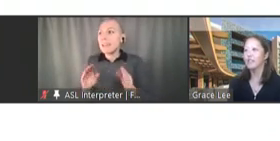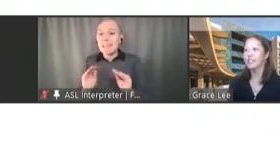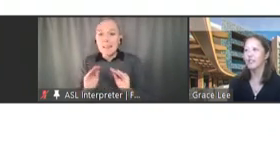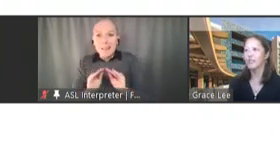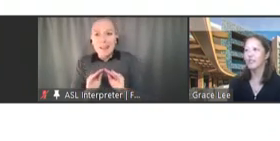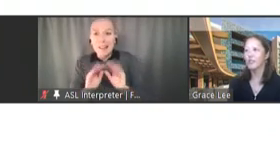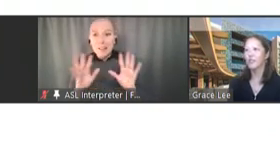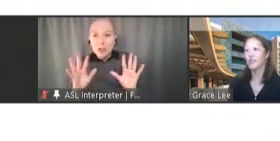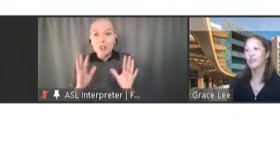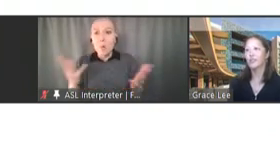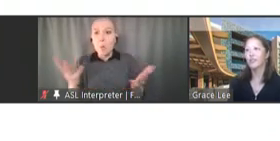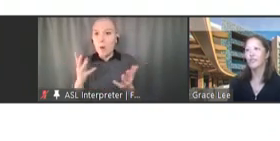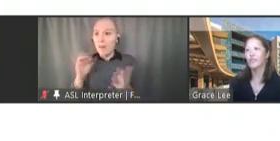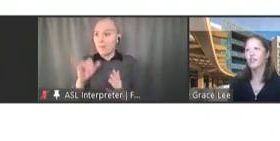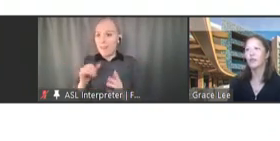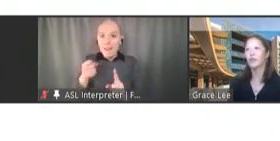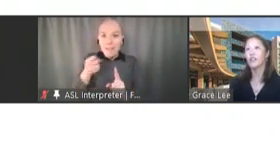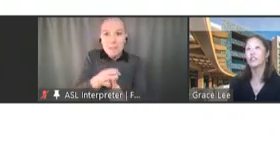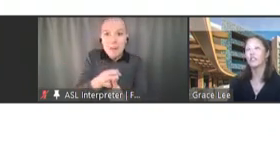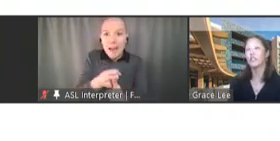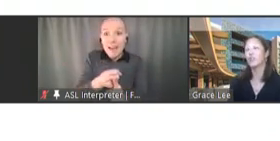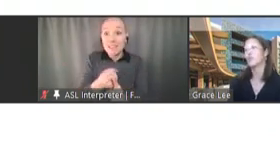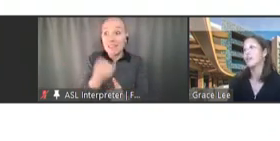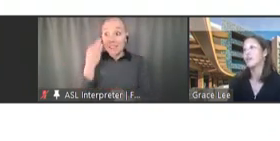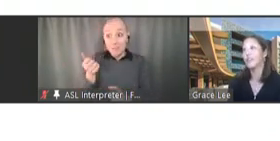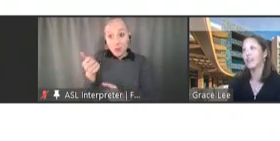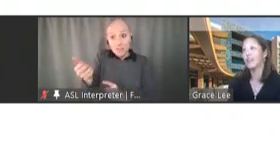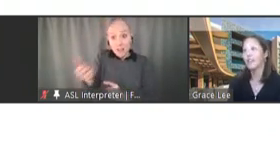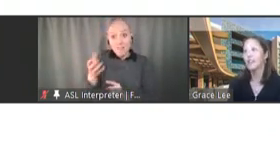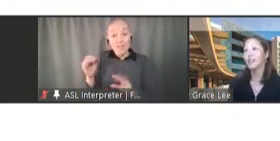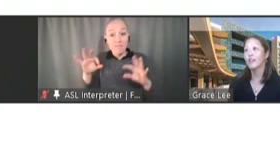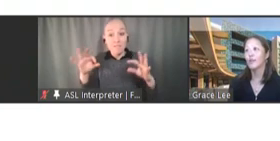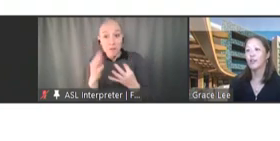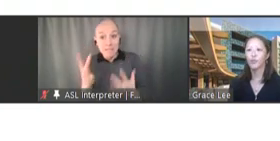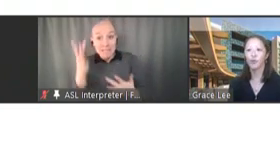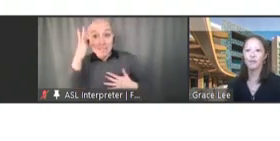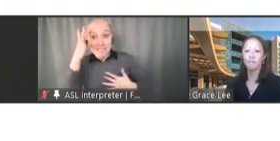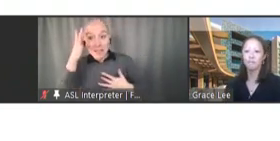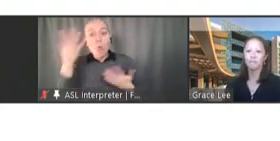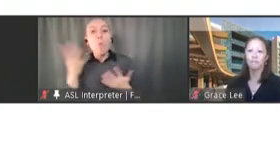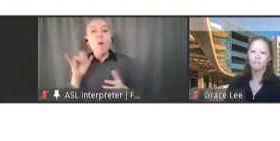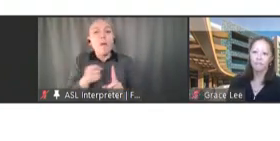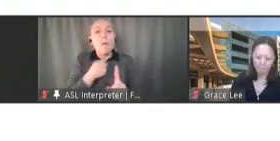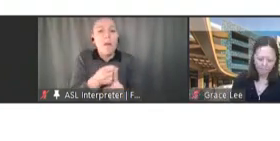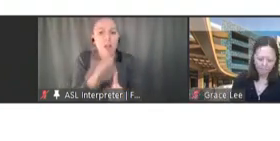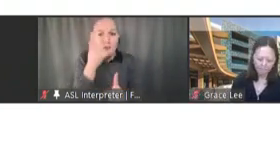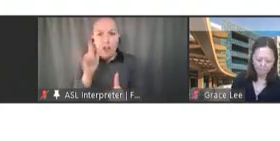impact is to individuals and their families, I feel like we can continue to do better at that. And I hope we will.